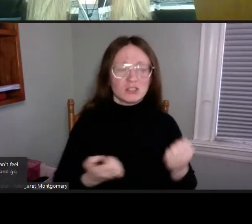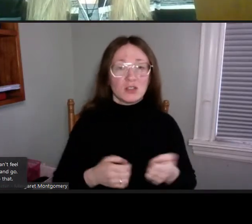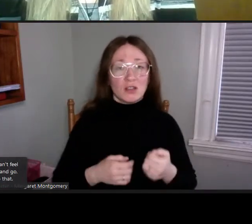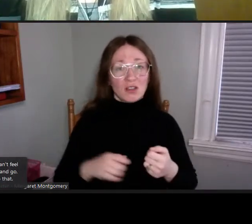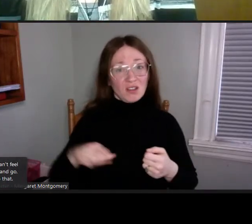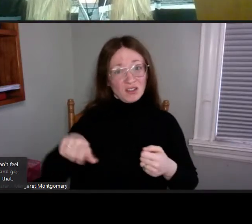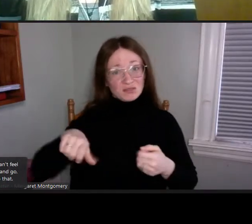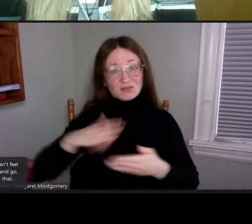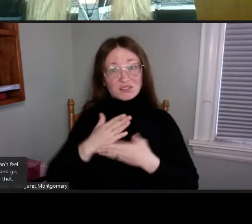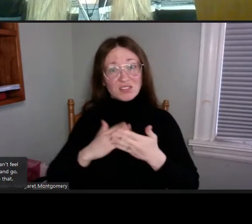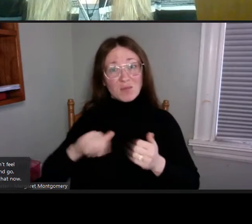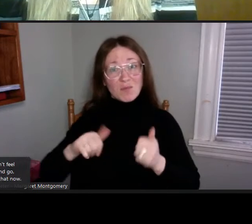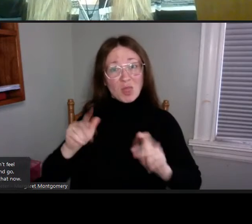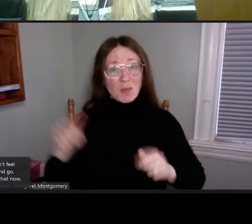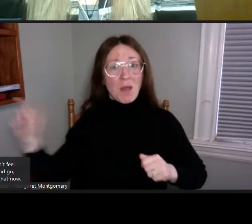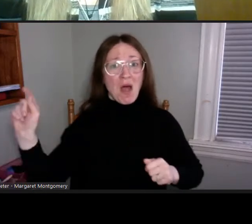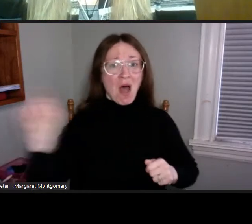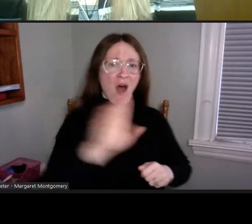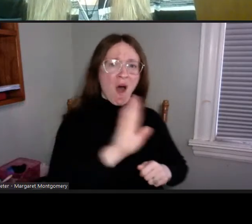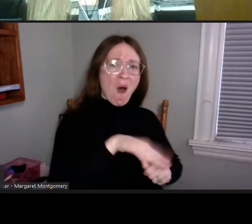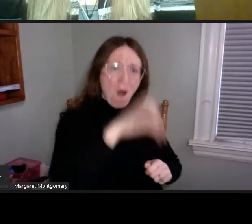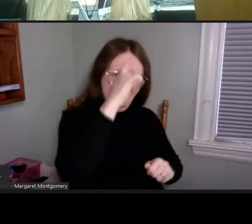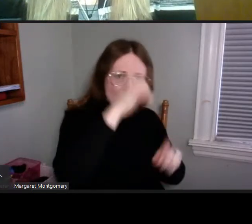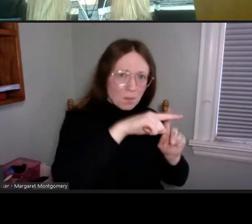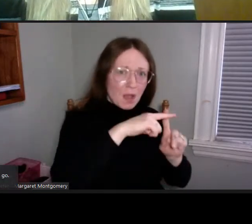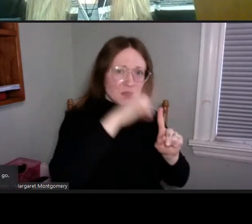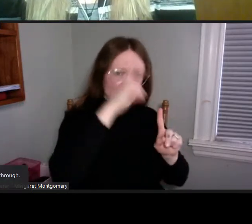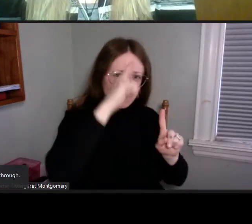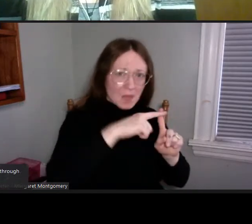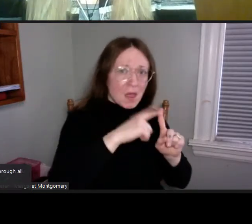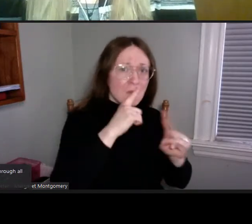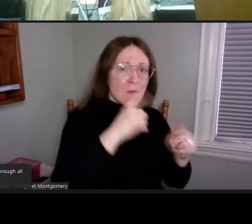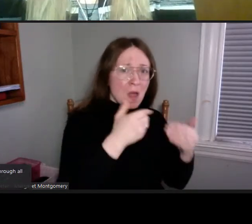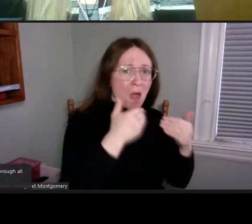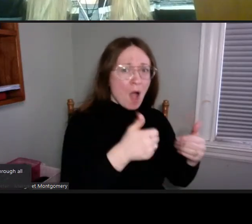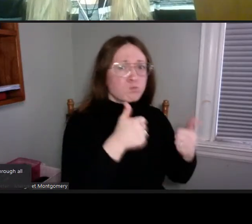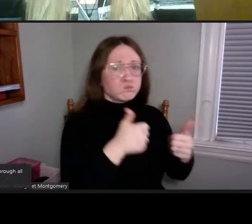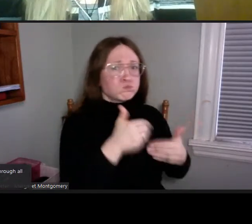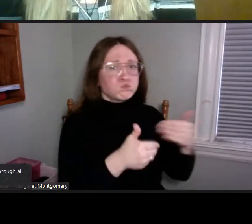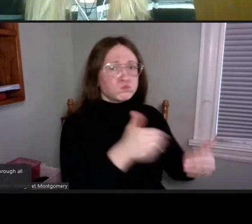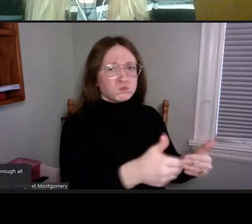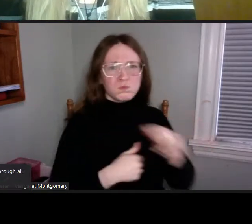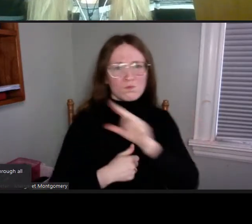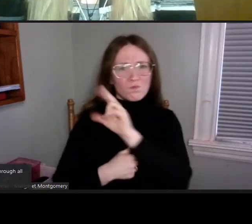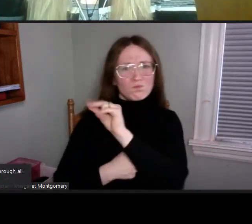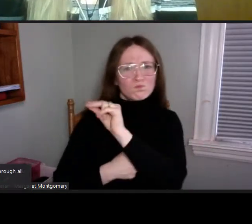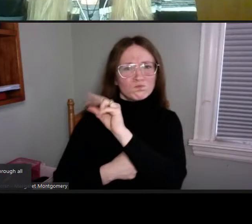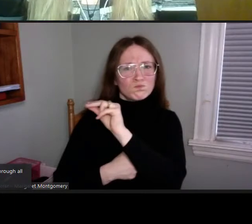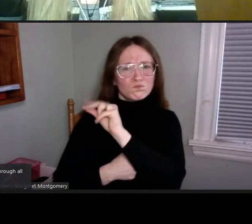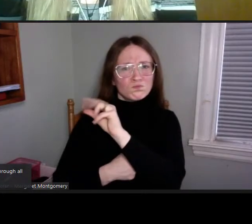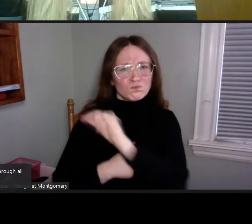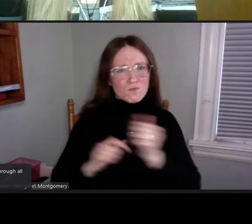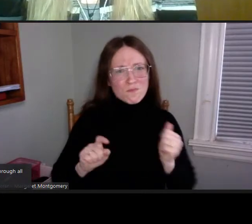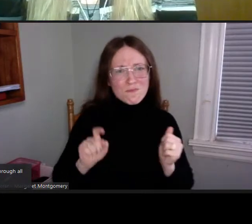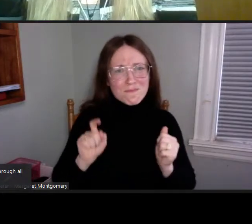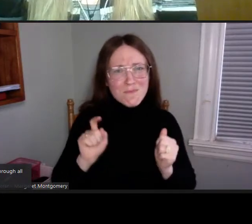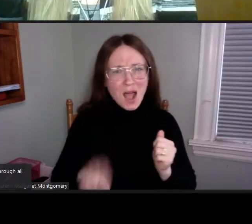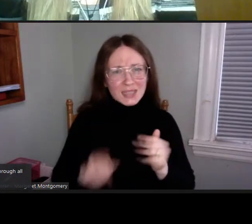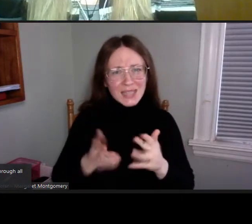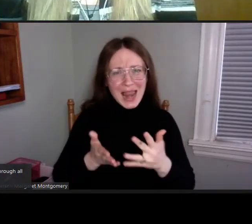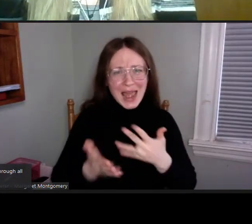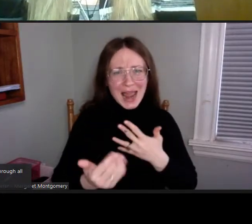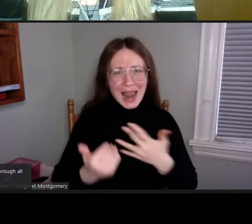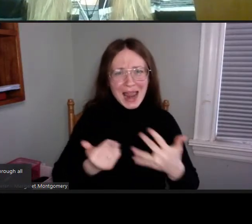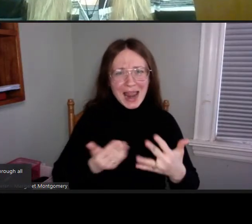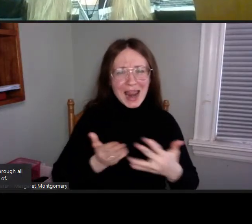that. No, you should first of all have to go through all the basic levels of dealing with